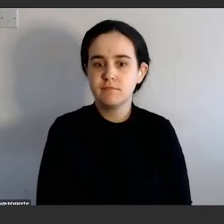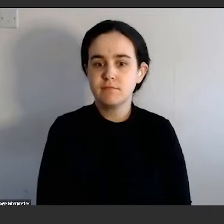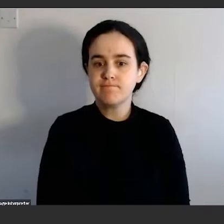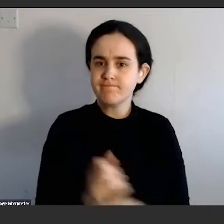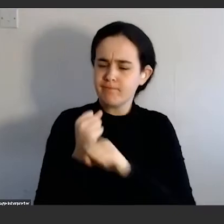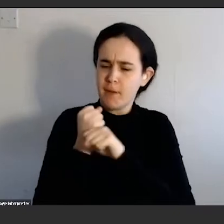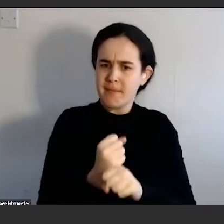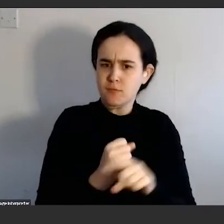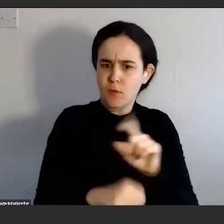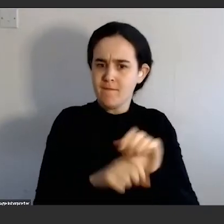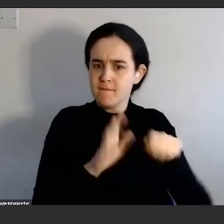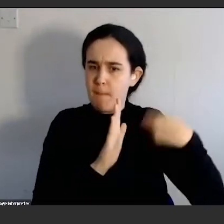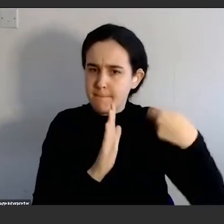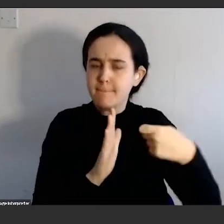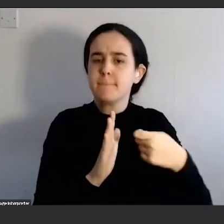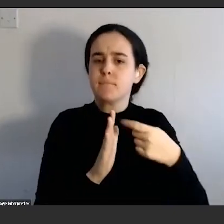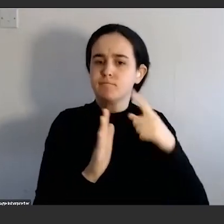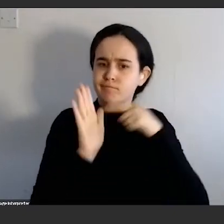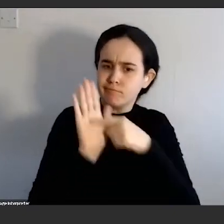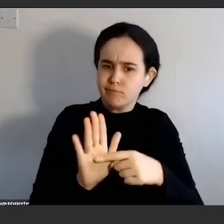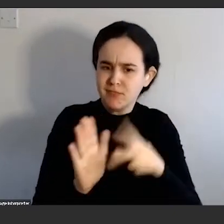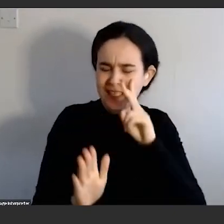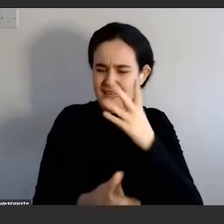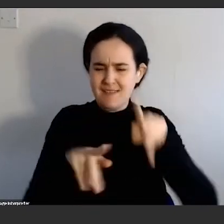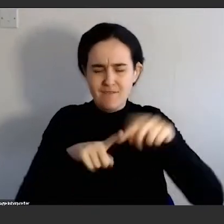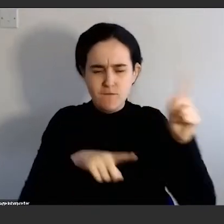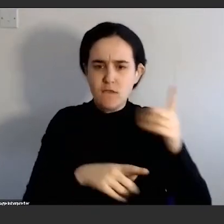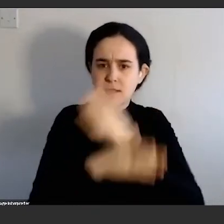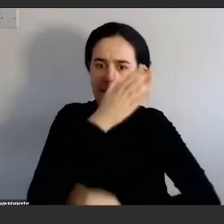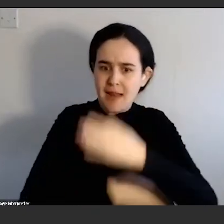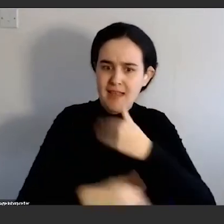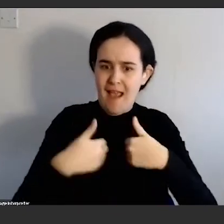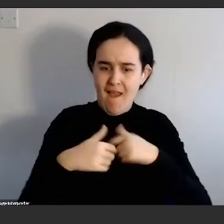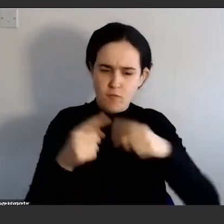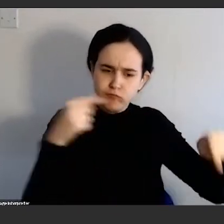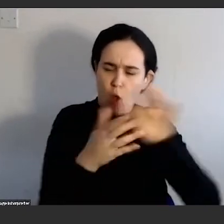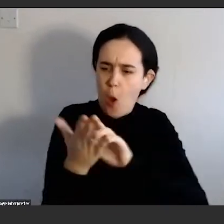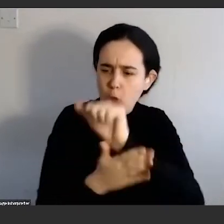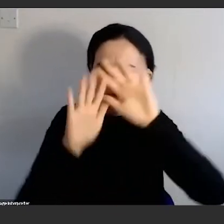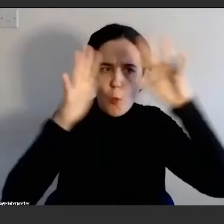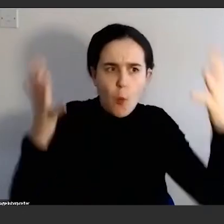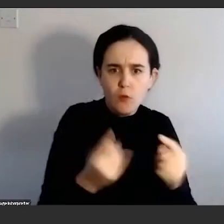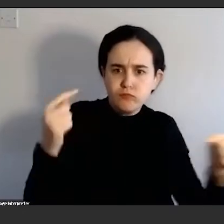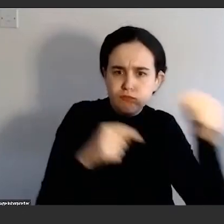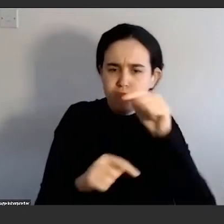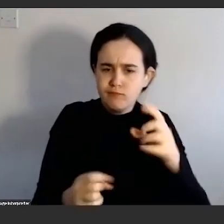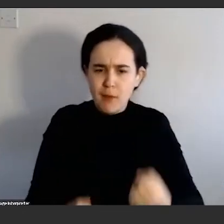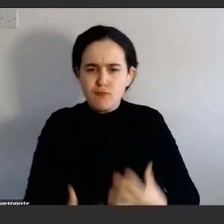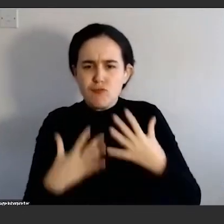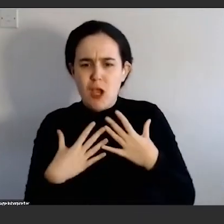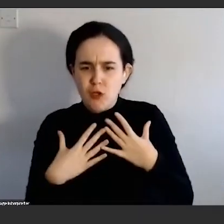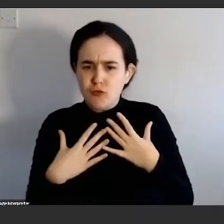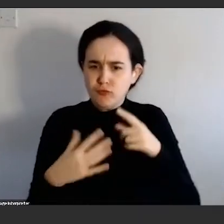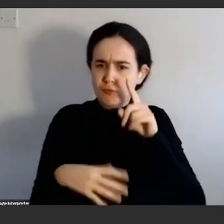world. You're such an inspiration. So brave. You remind me to be happy. I love that you don't let it get you down.